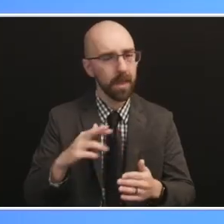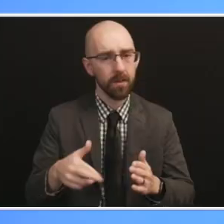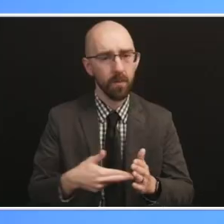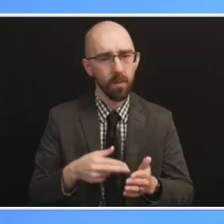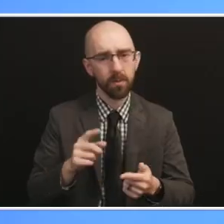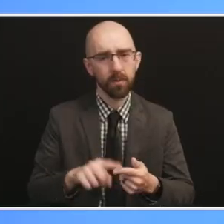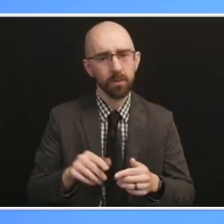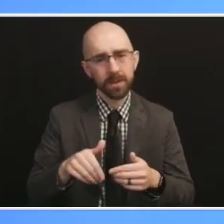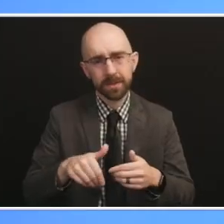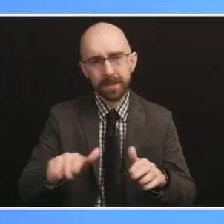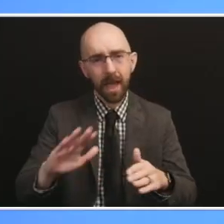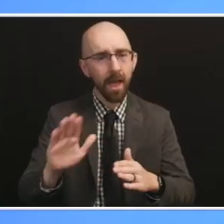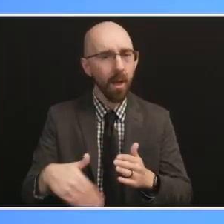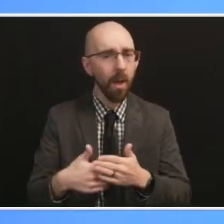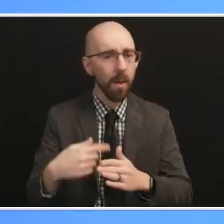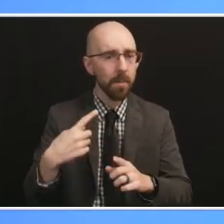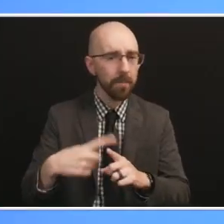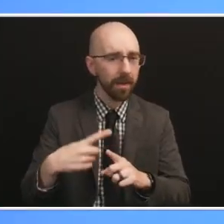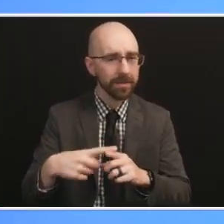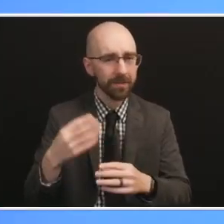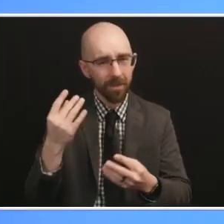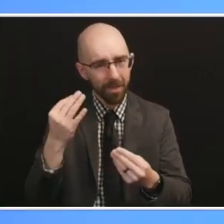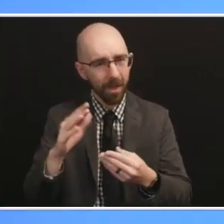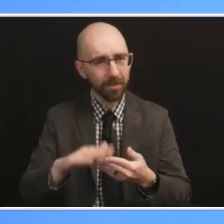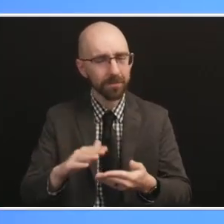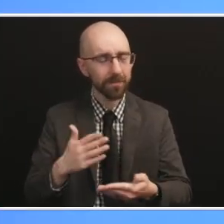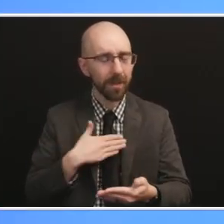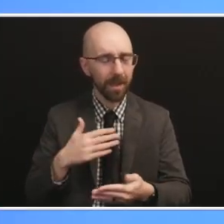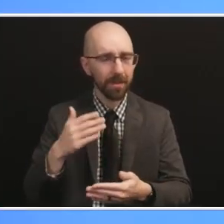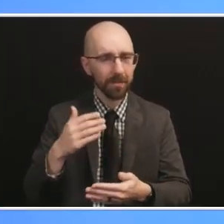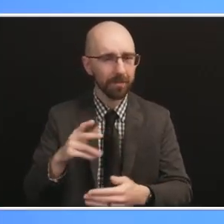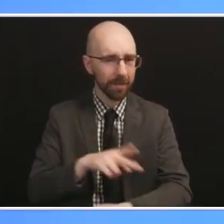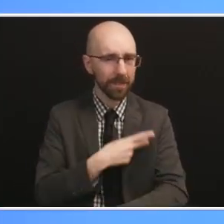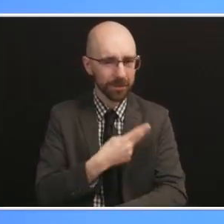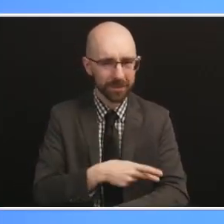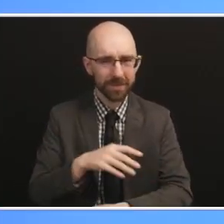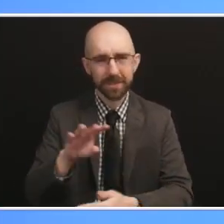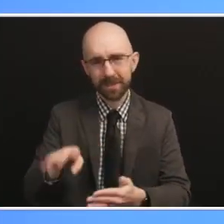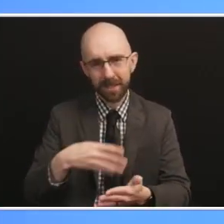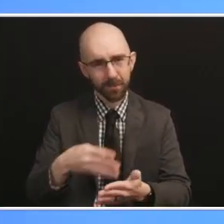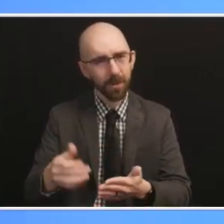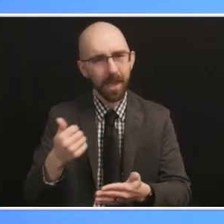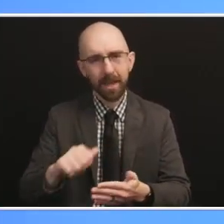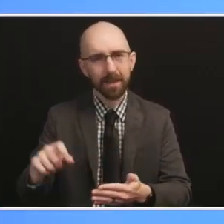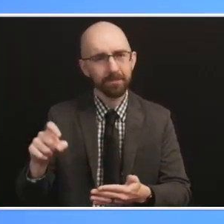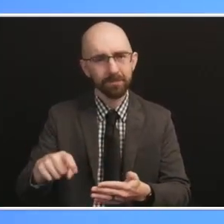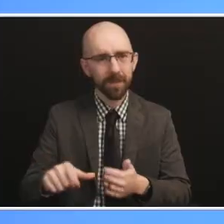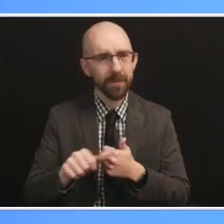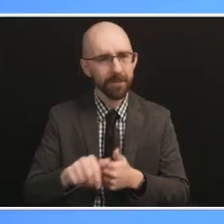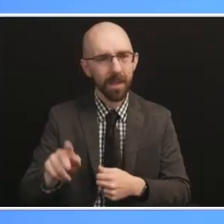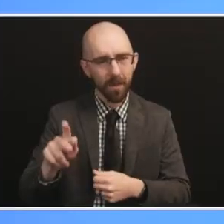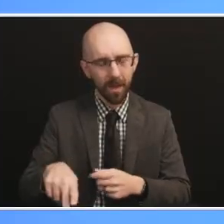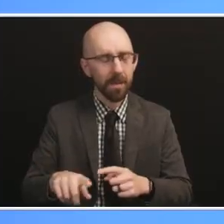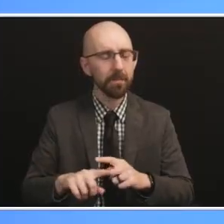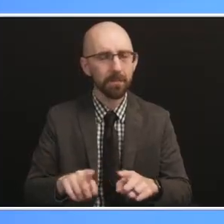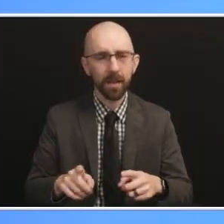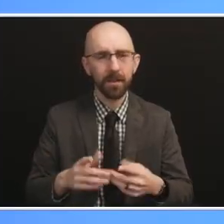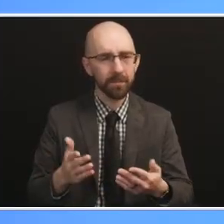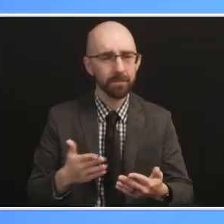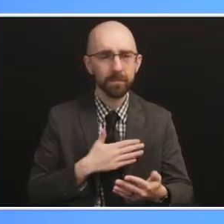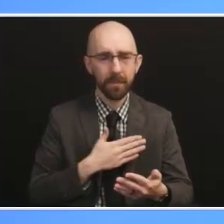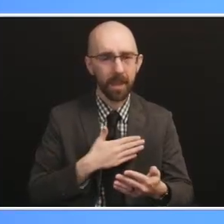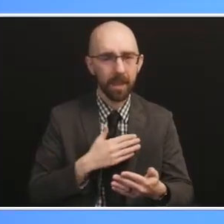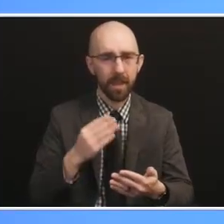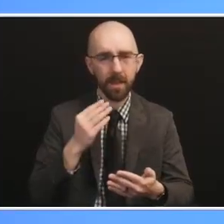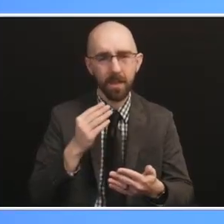all positive thoughts to my patients, schedule any necessary follow-up, but my home on surgery